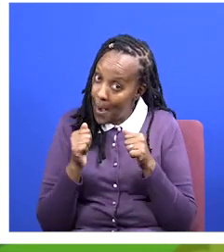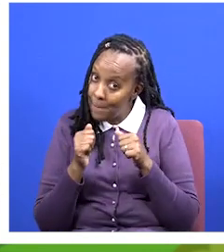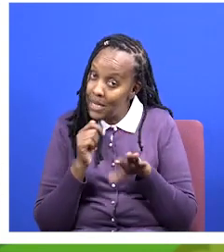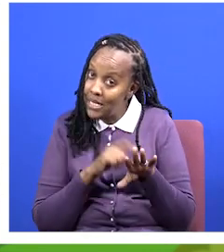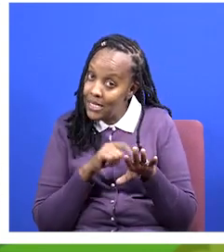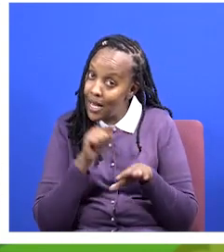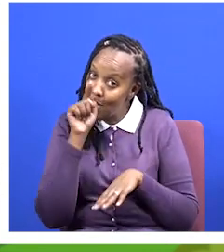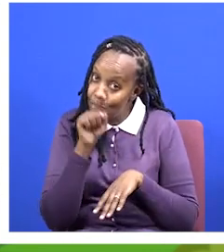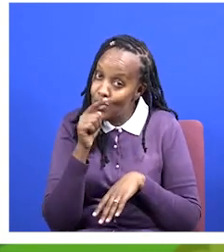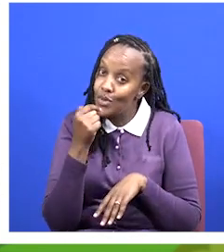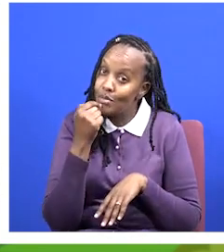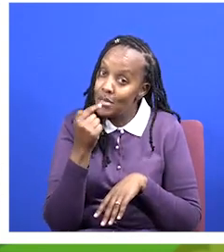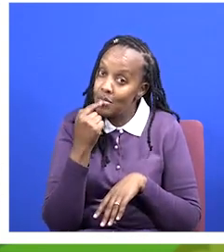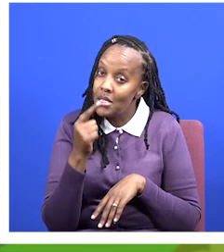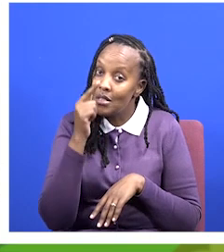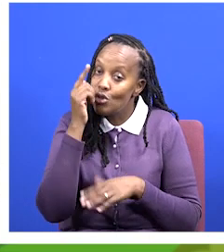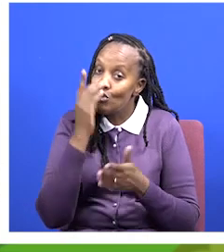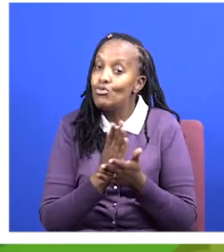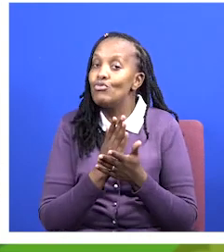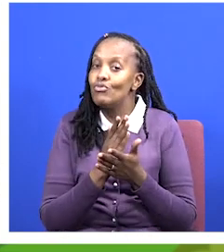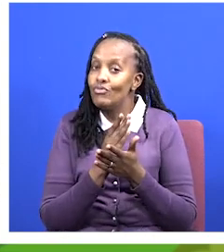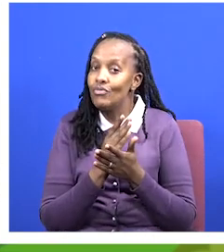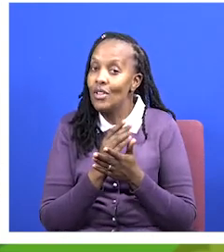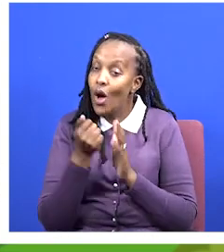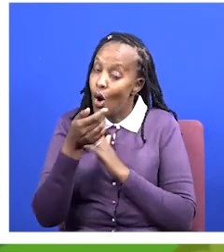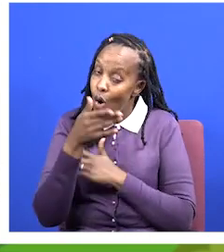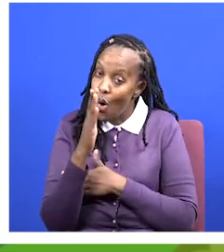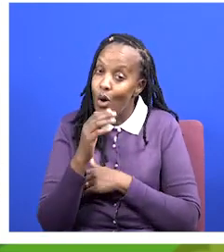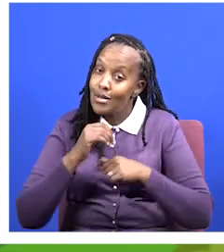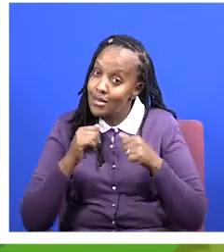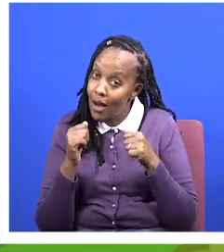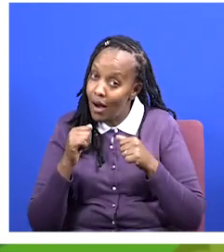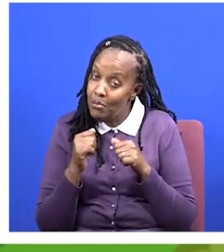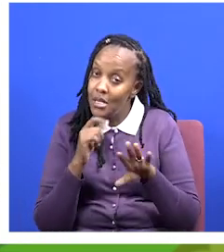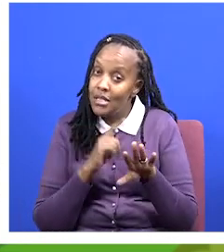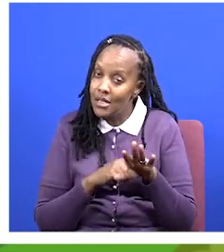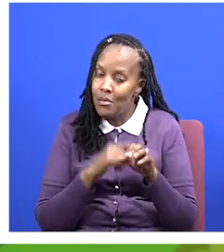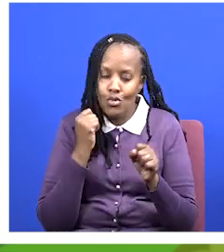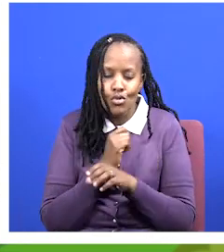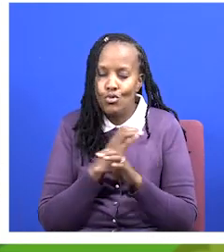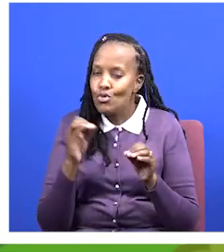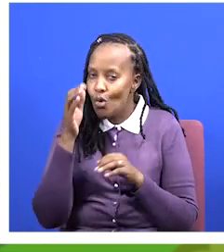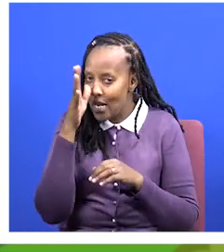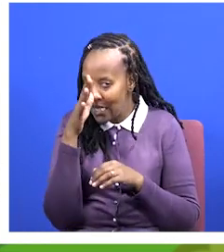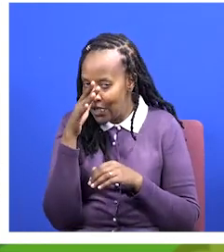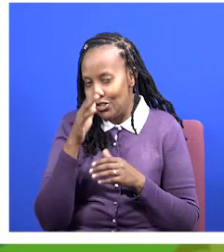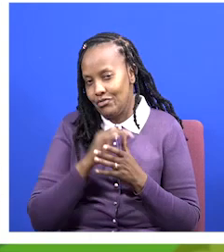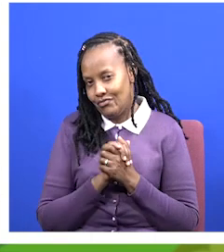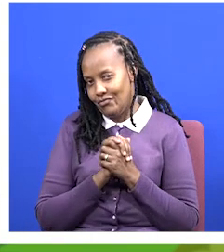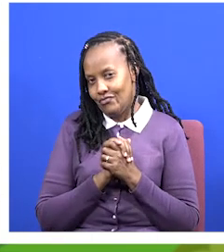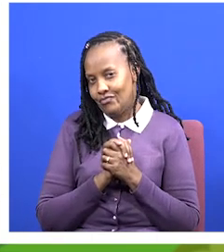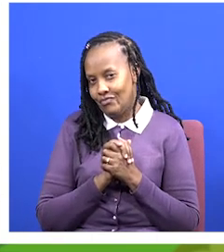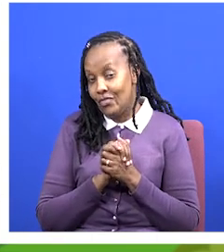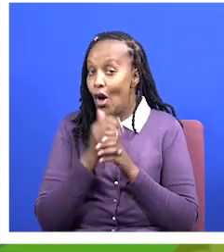truth. God is happy when we don't cheat in our games. God